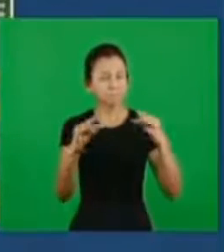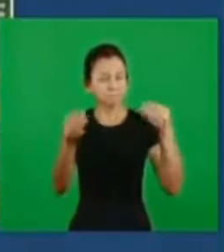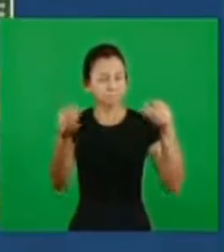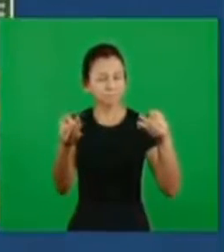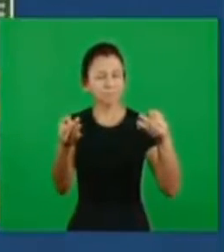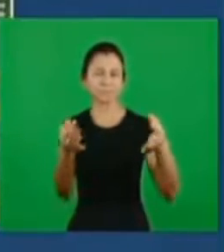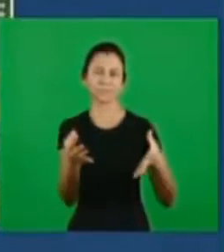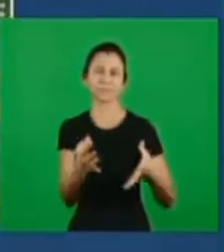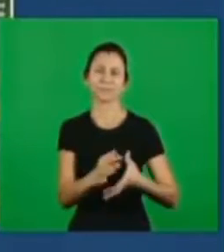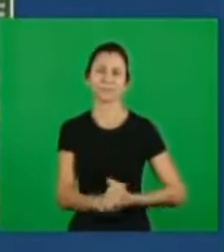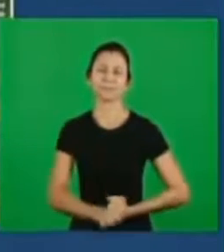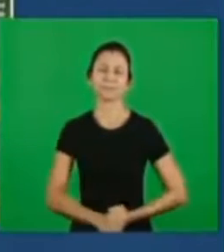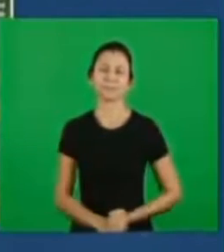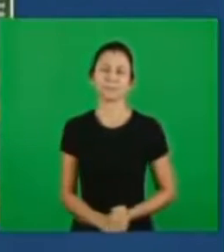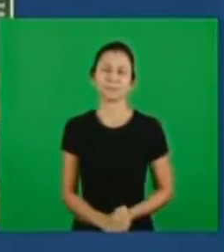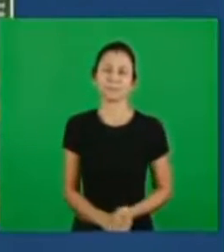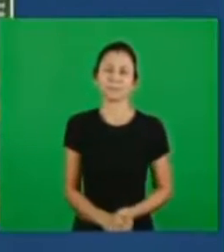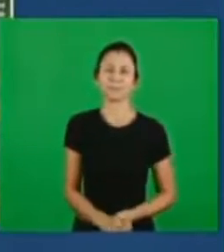here is,